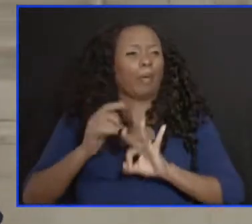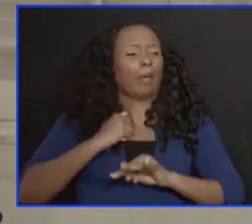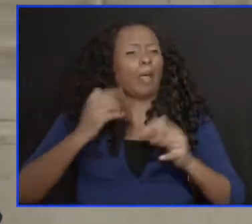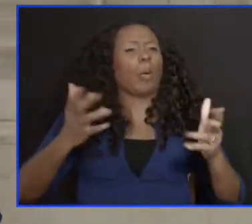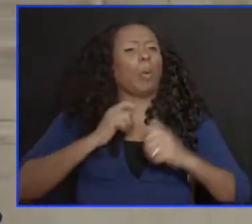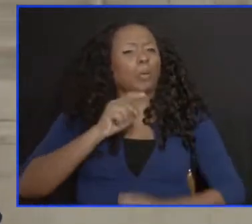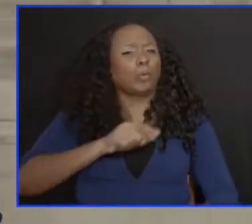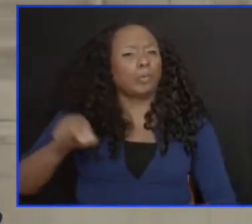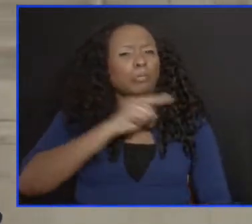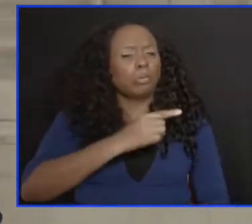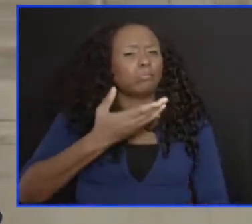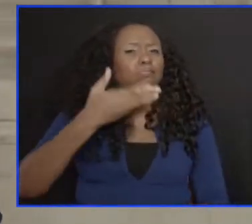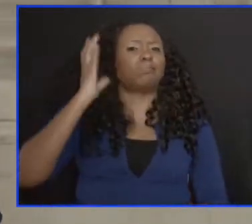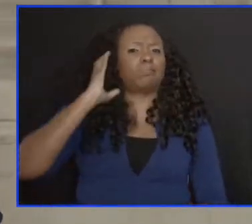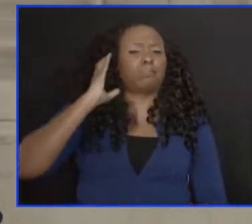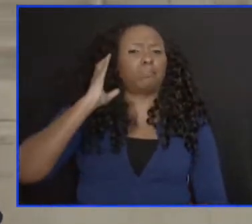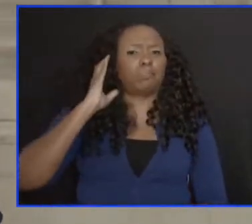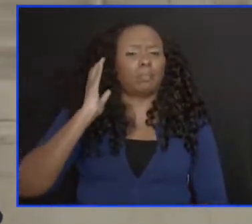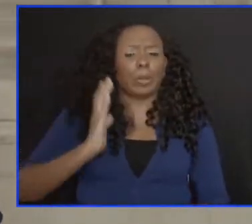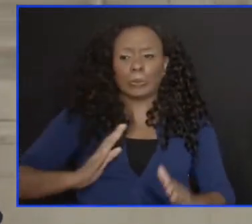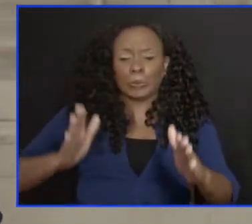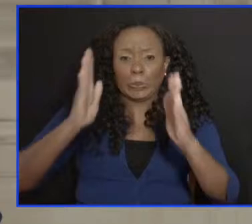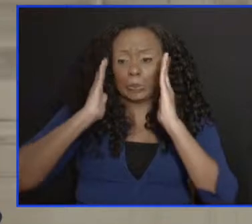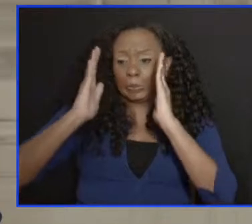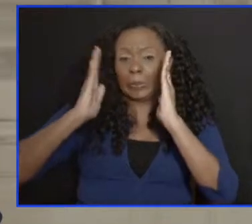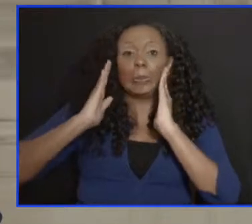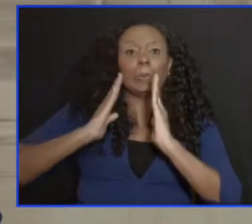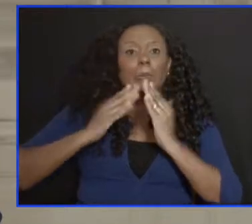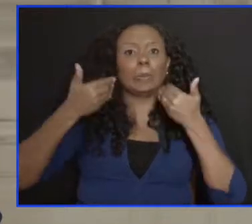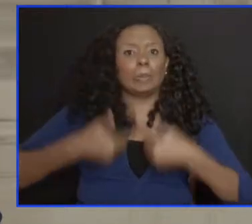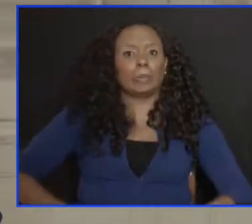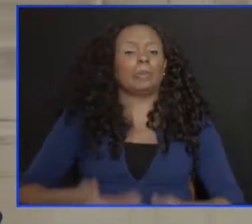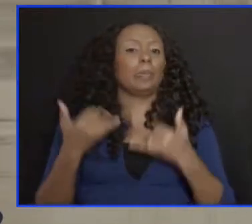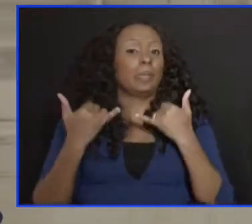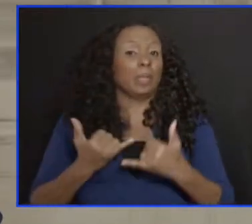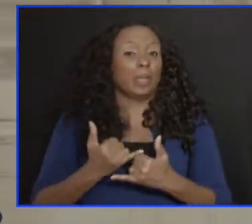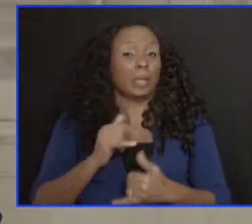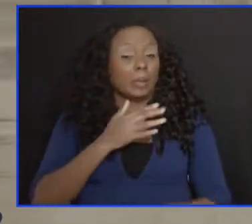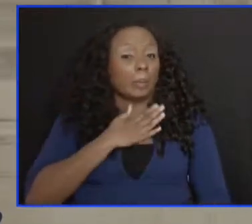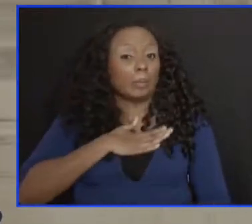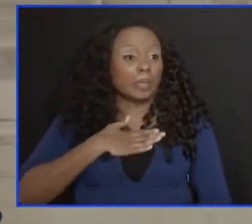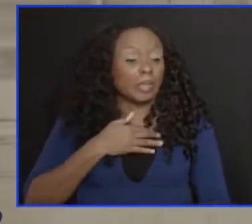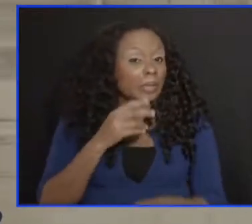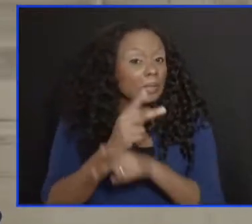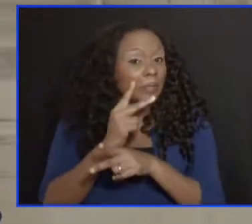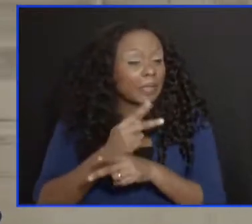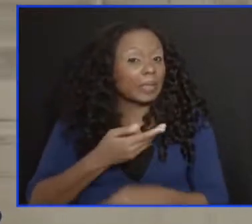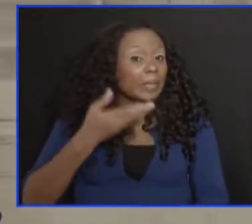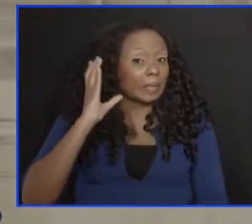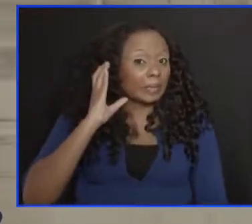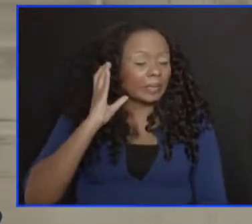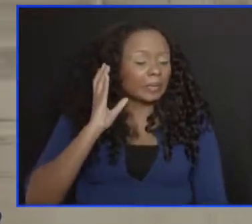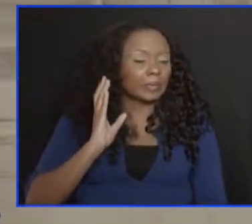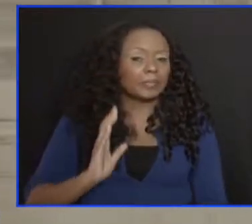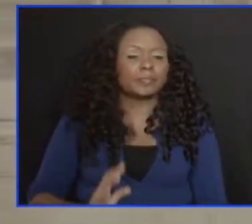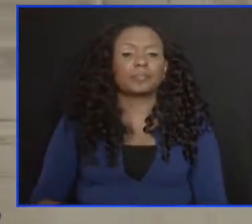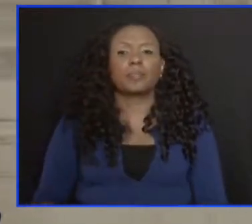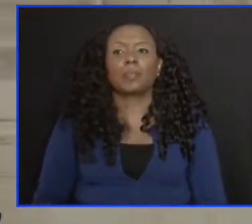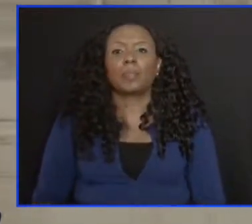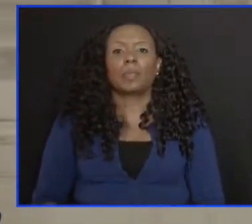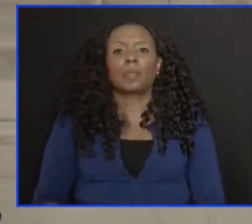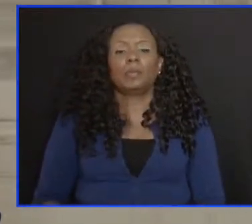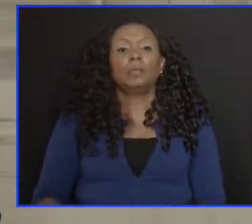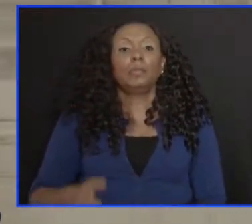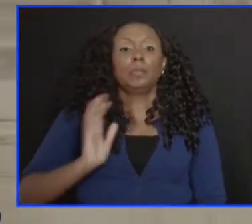you listen across the airwaves or television today, to listen carefully. Now, in our primary